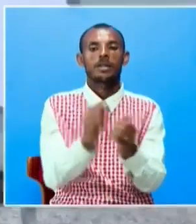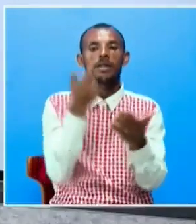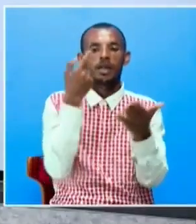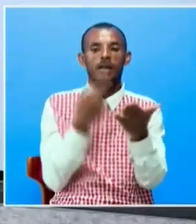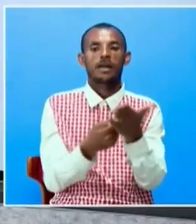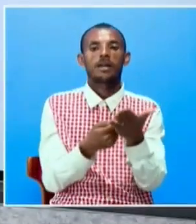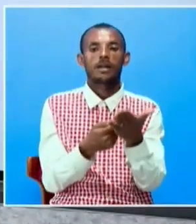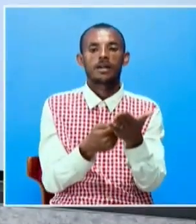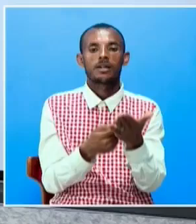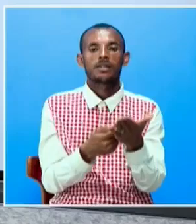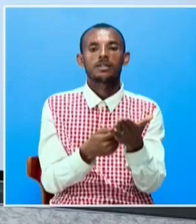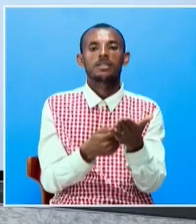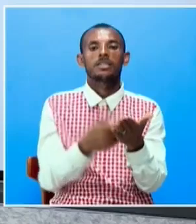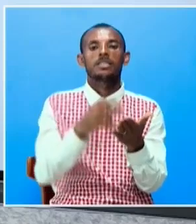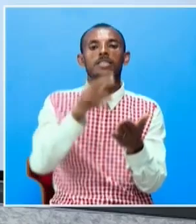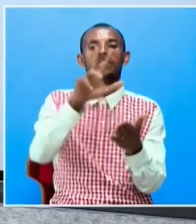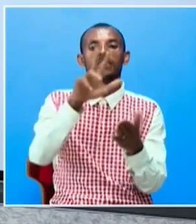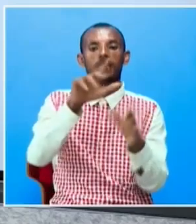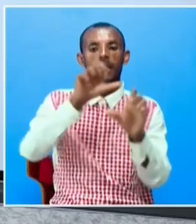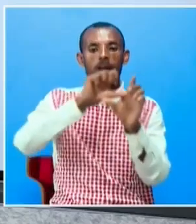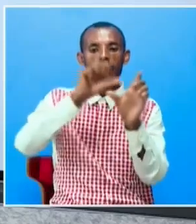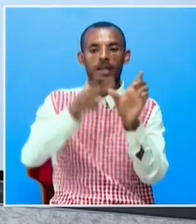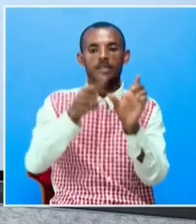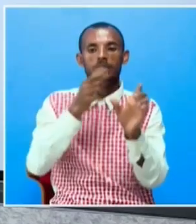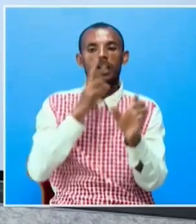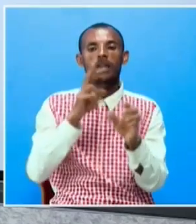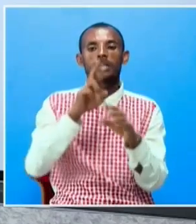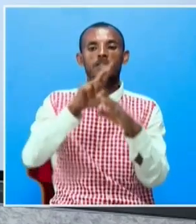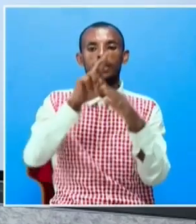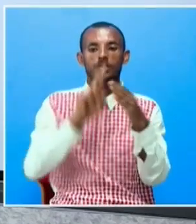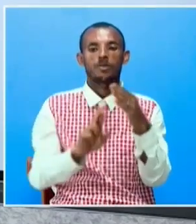Here, the three angles are in the ratio of